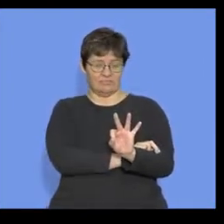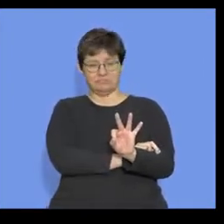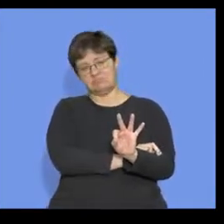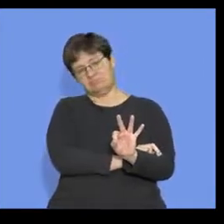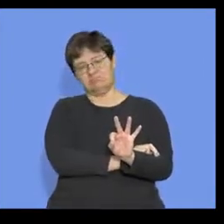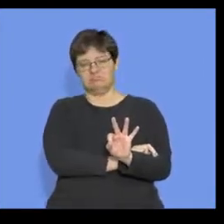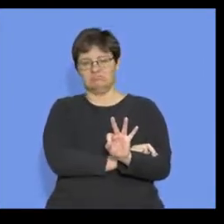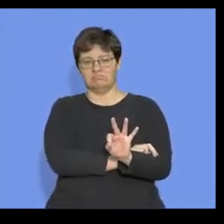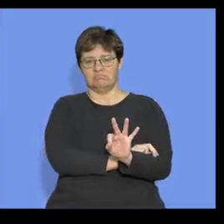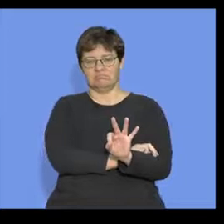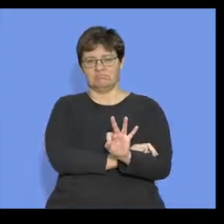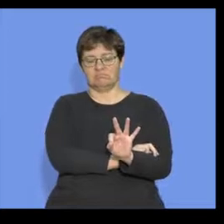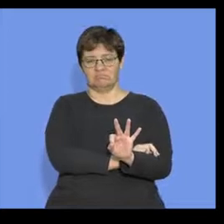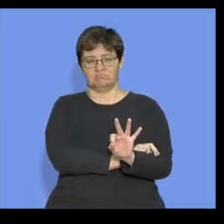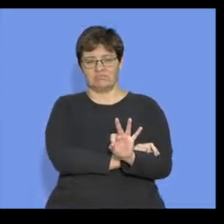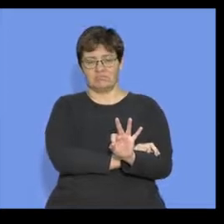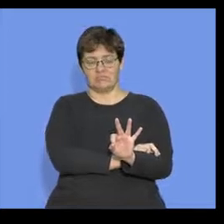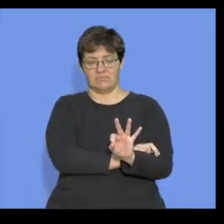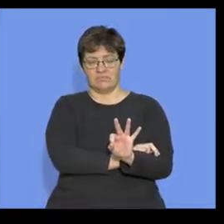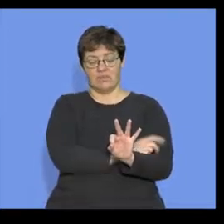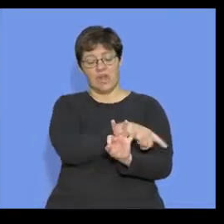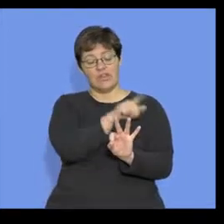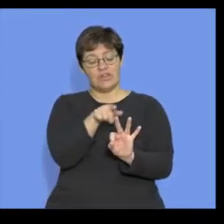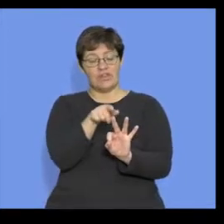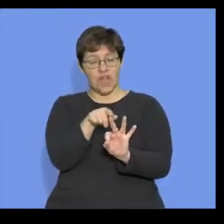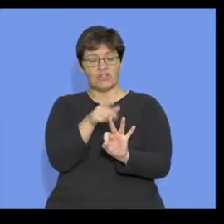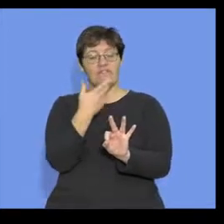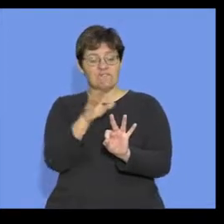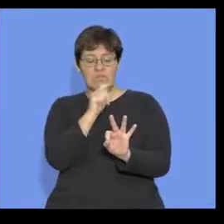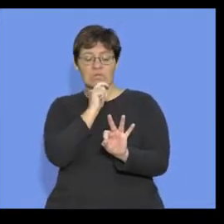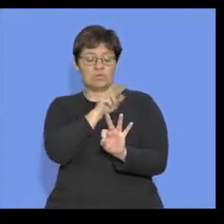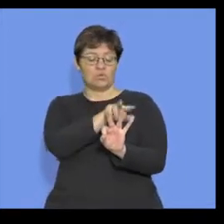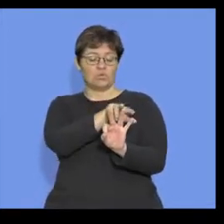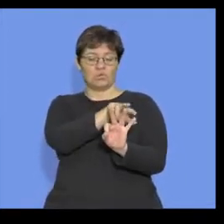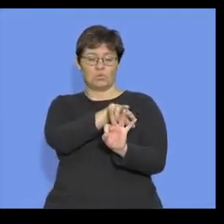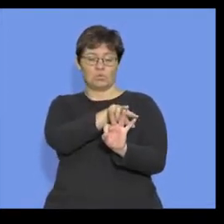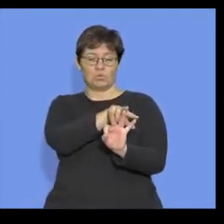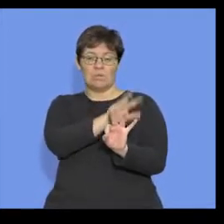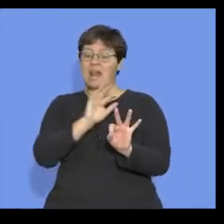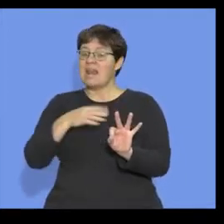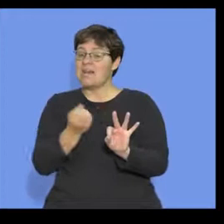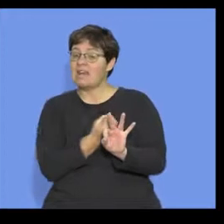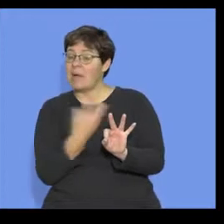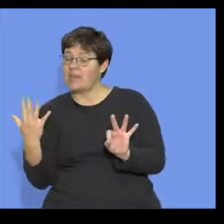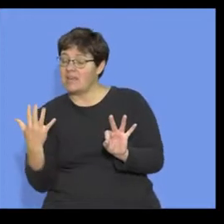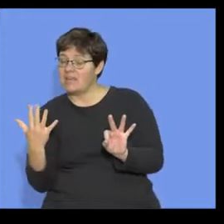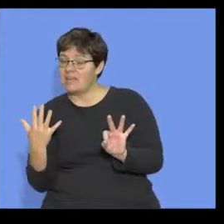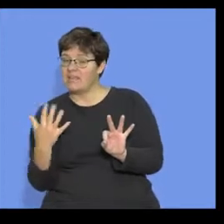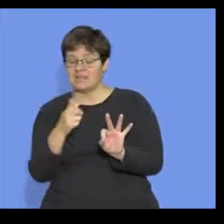what? We can use 8. Are we together? Then the last position, we have